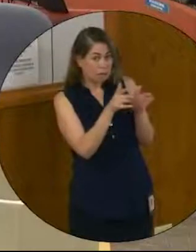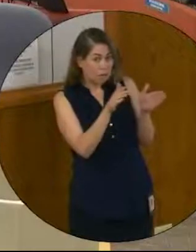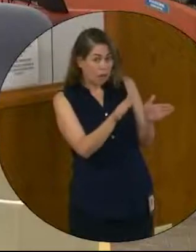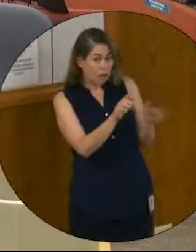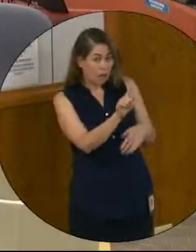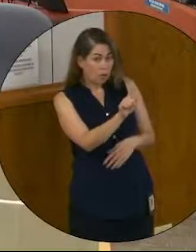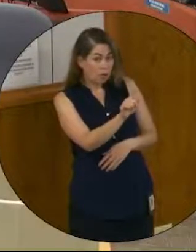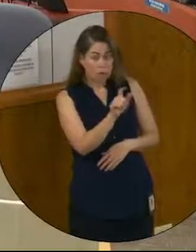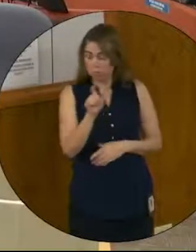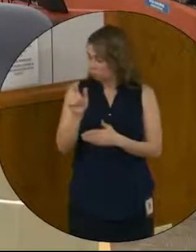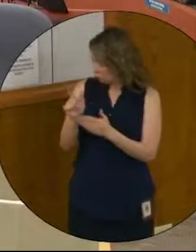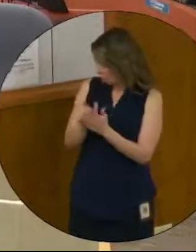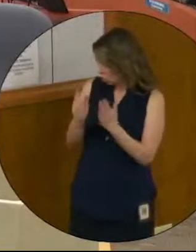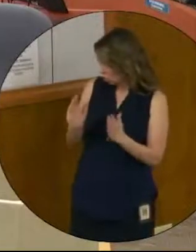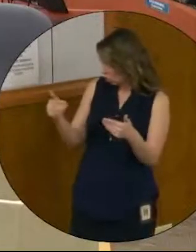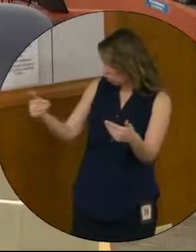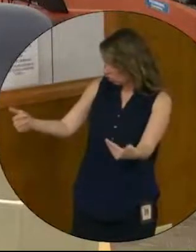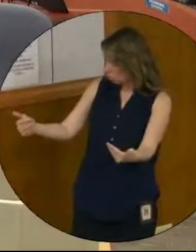Counsel?